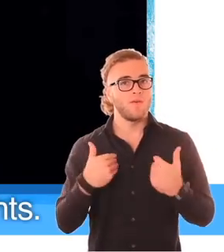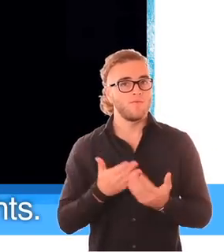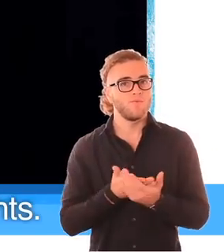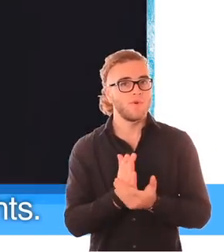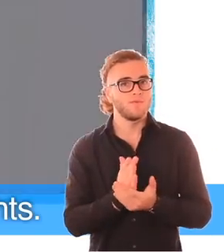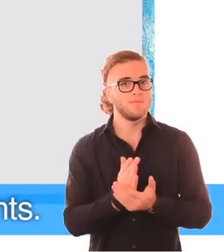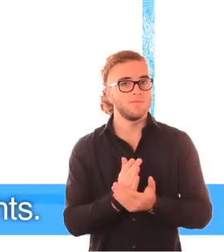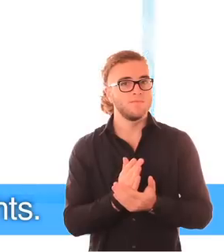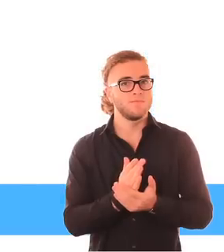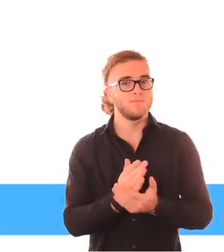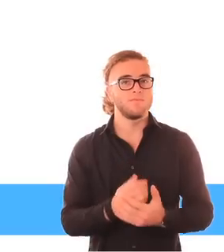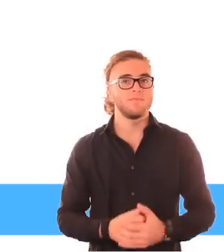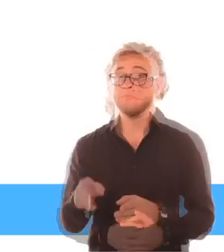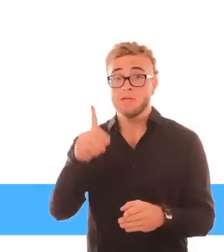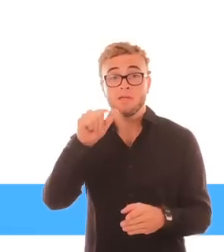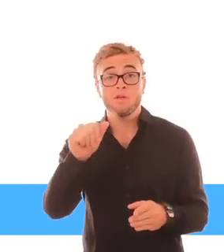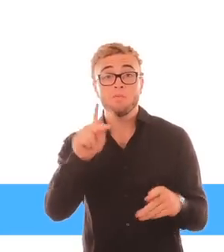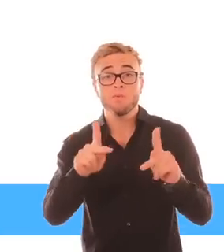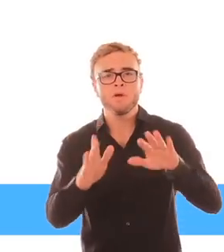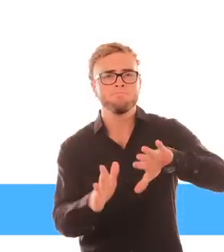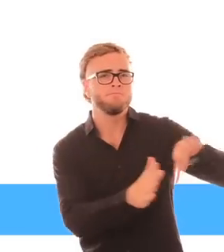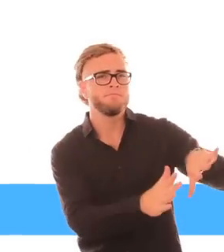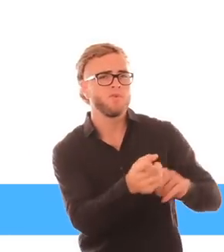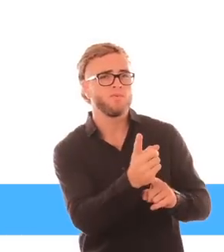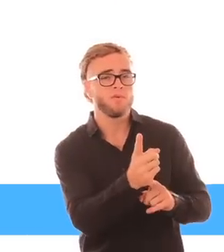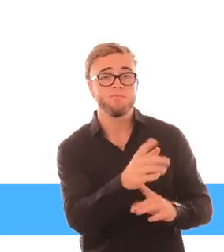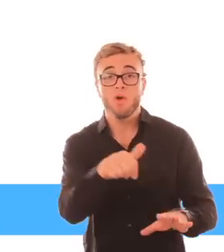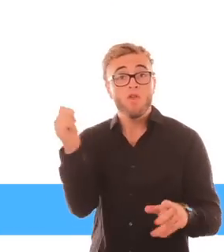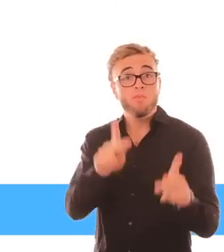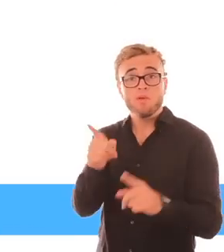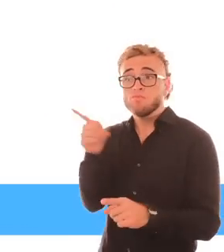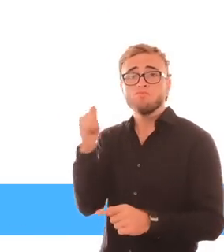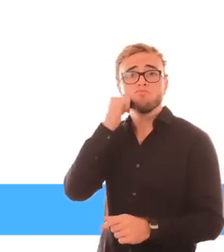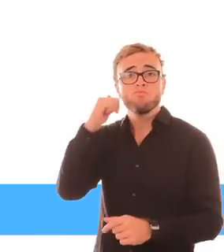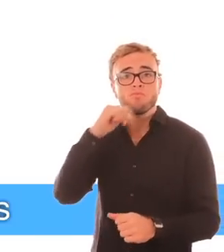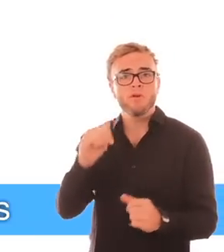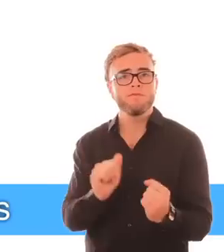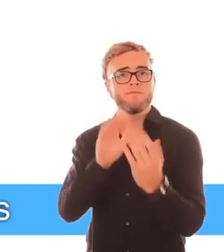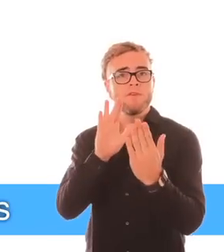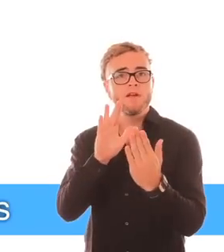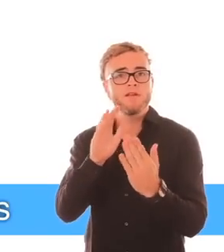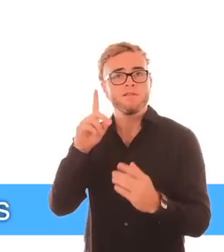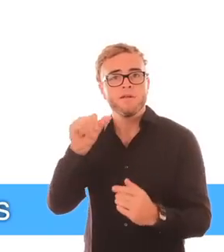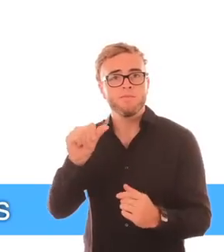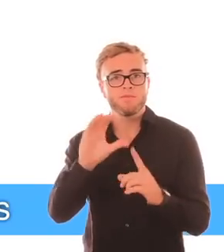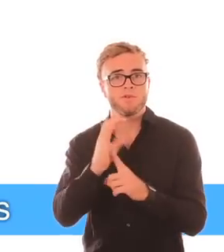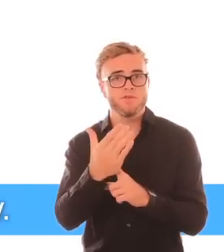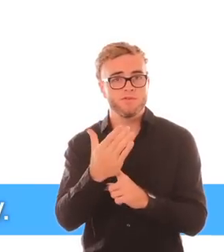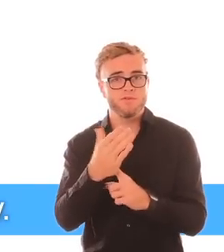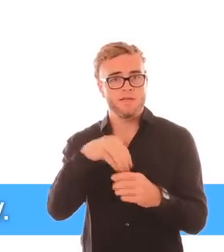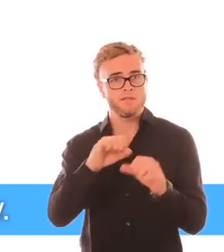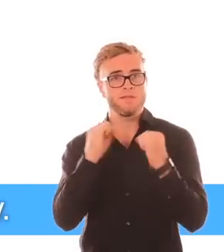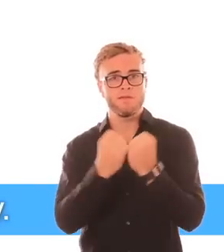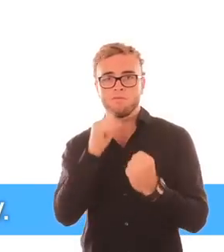of us has rights. Setting aside people with disabilities for the moment, other people also face disabling conditions